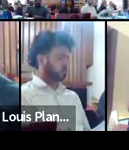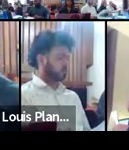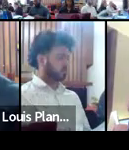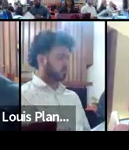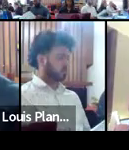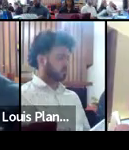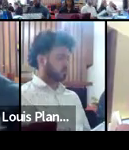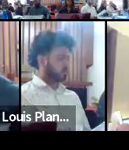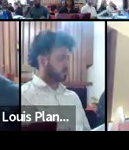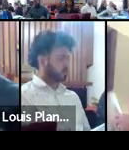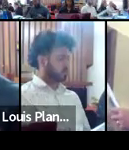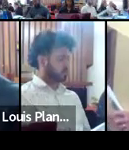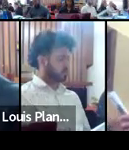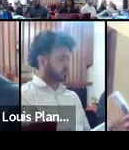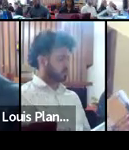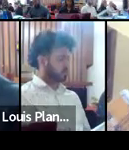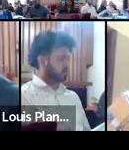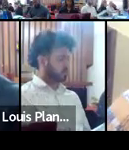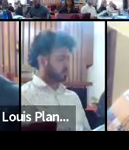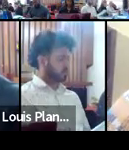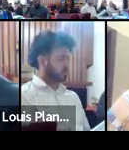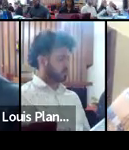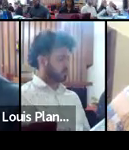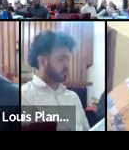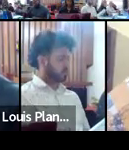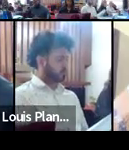changes, either items that